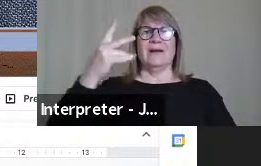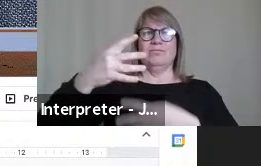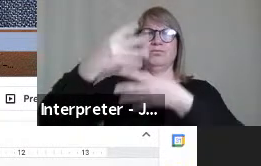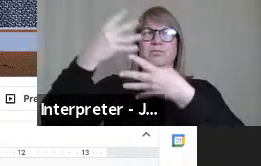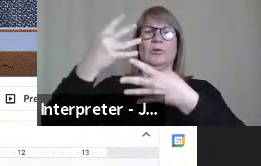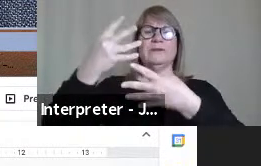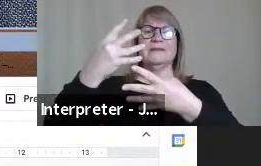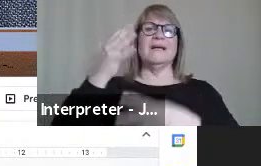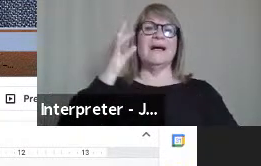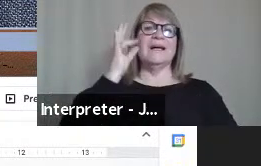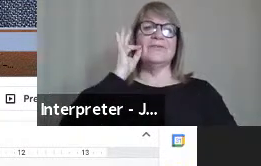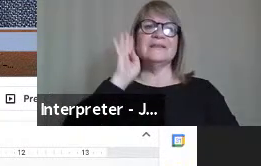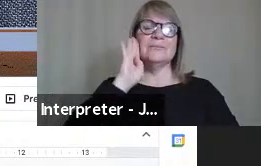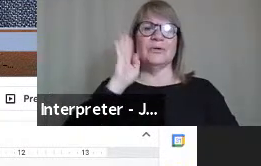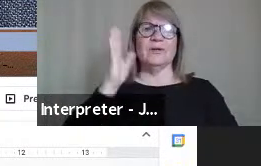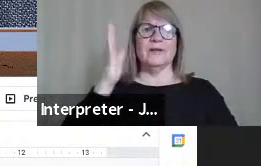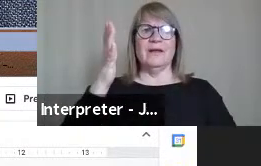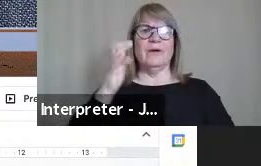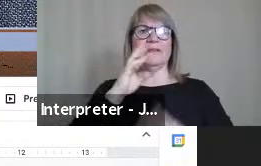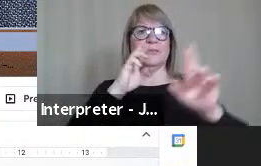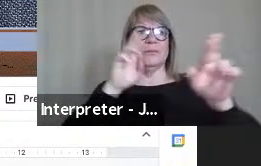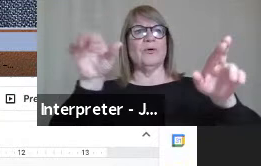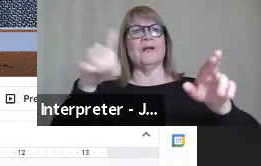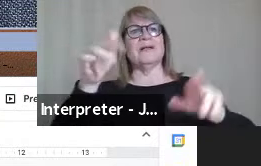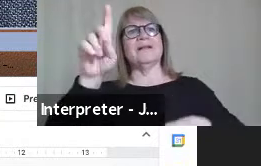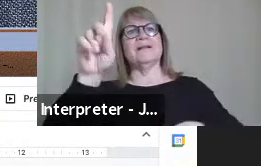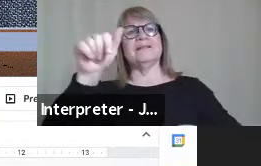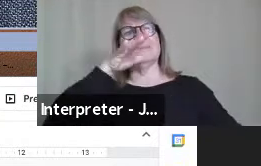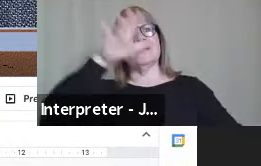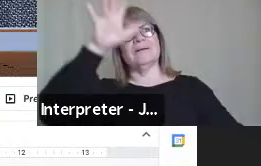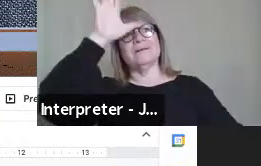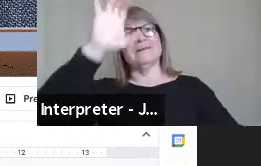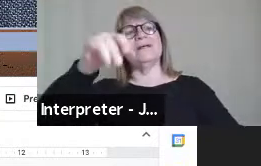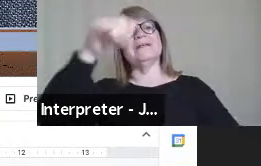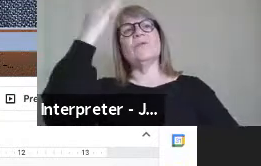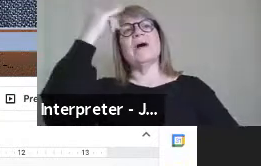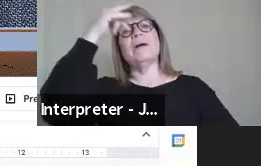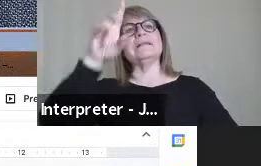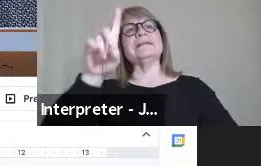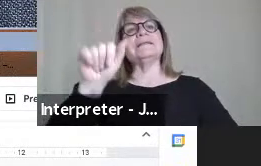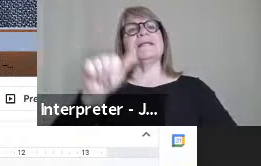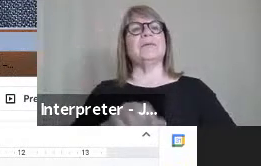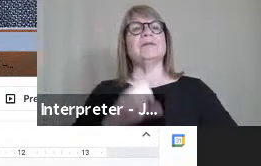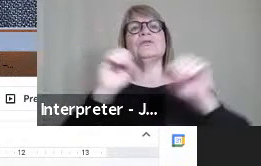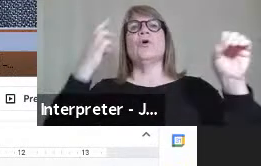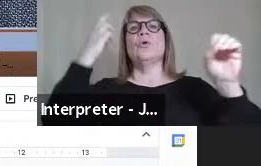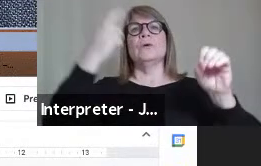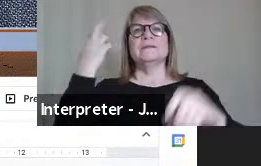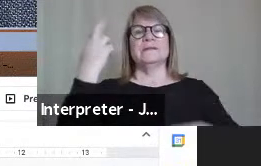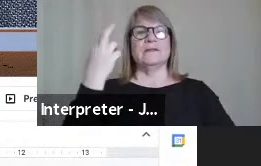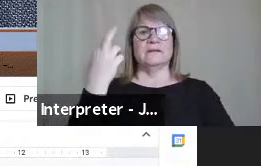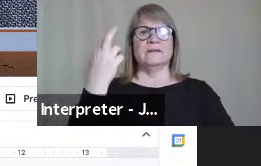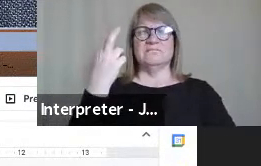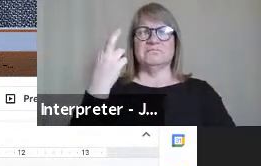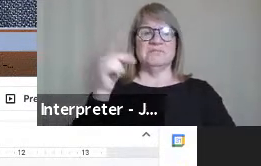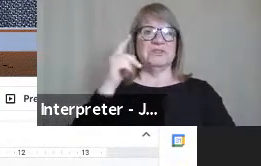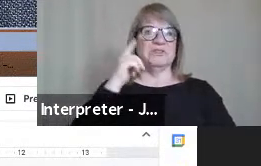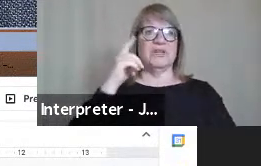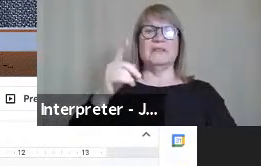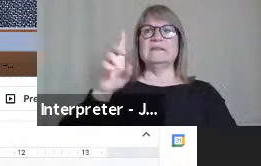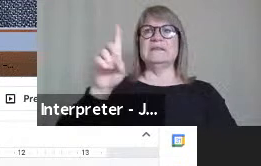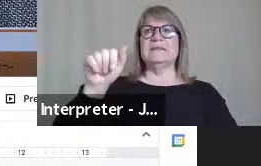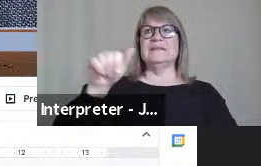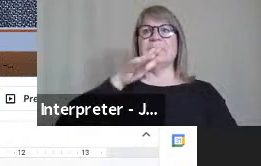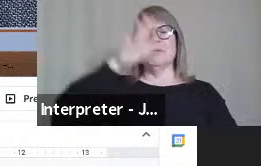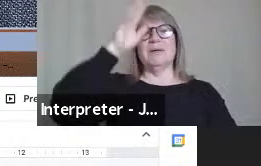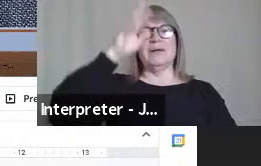another disabled parent to cps because they were disabled no reason other than they thought the disabled parent was